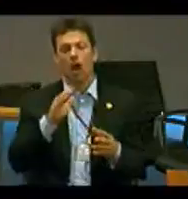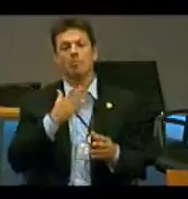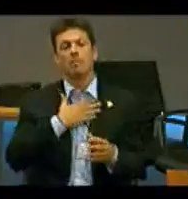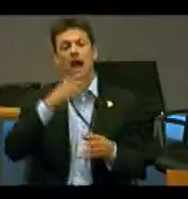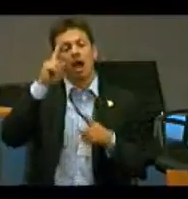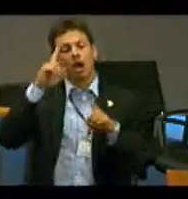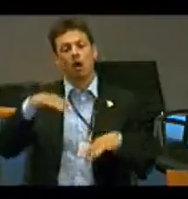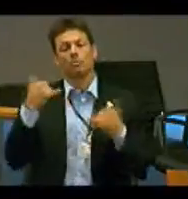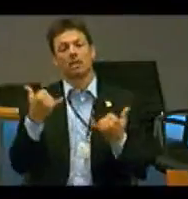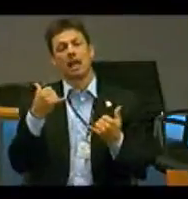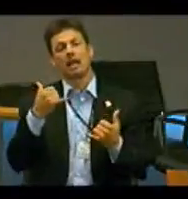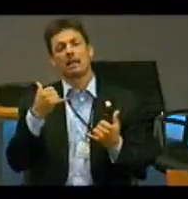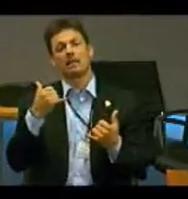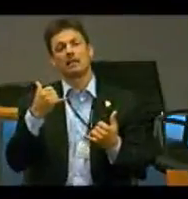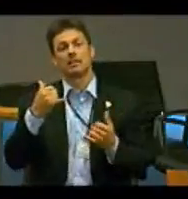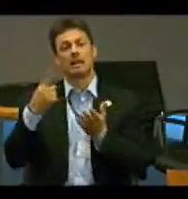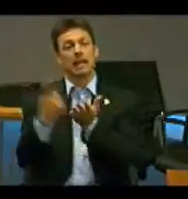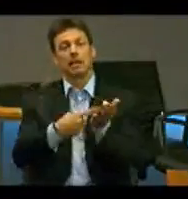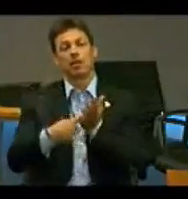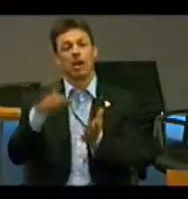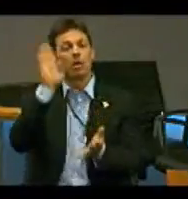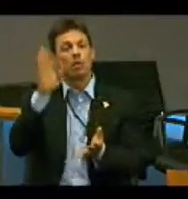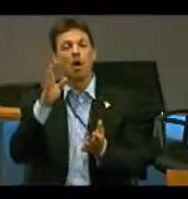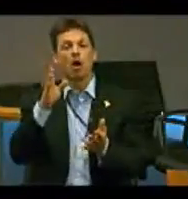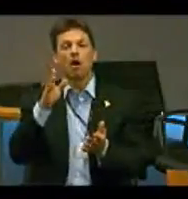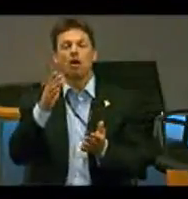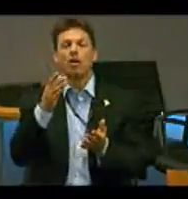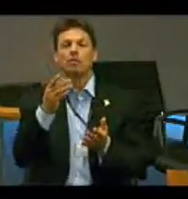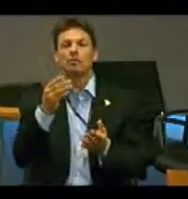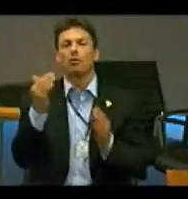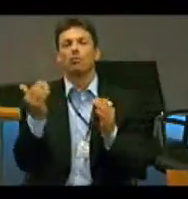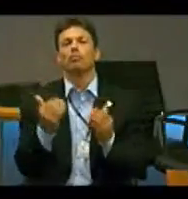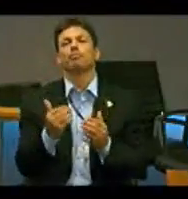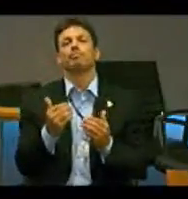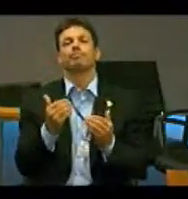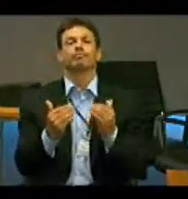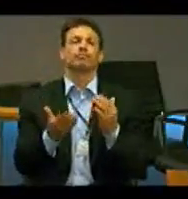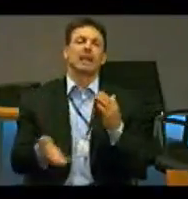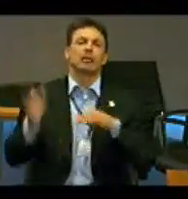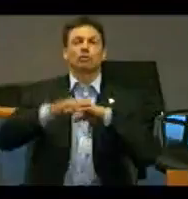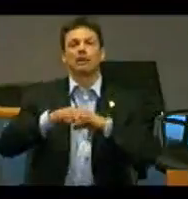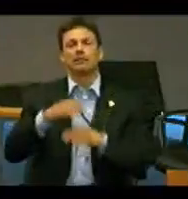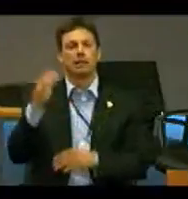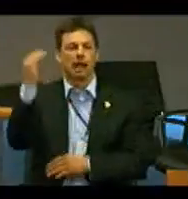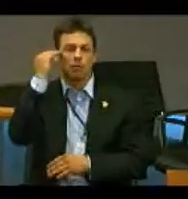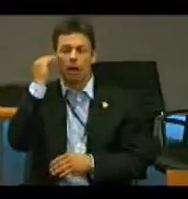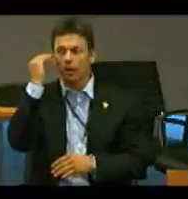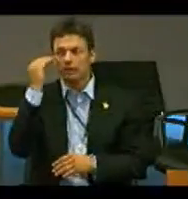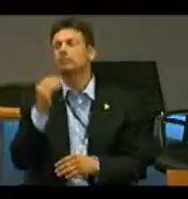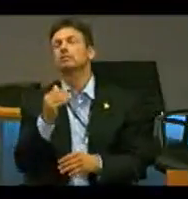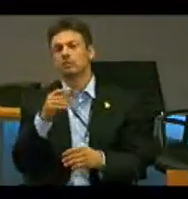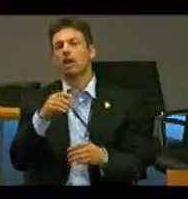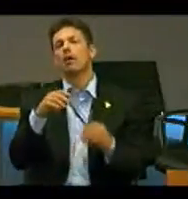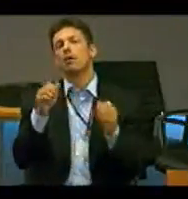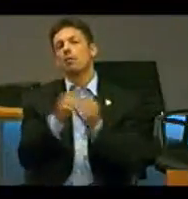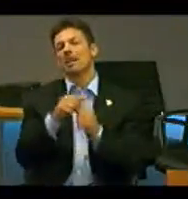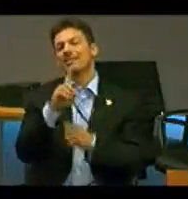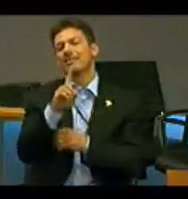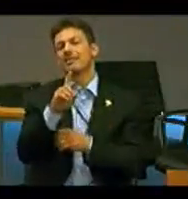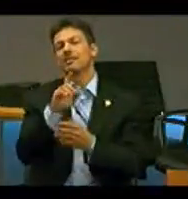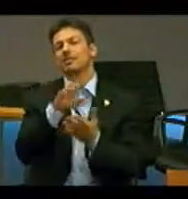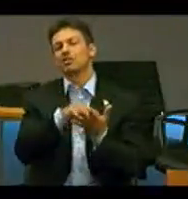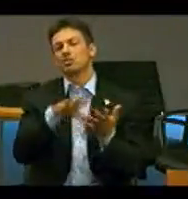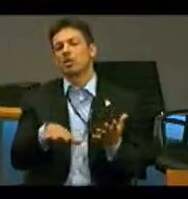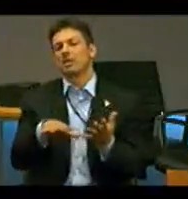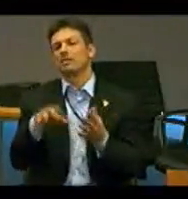hope that today's hearing will further raise the visibility of what is happening to students with disabilities in our schools, particularly what's happening